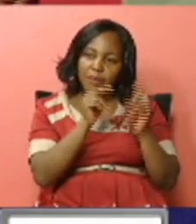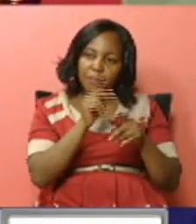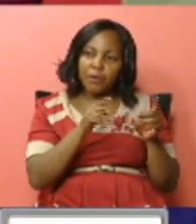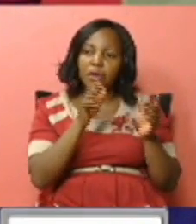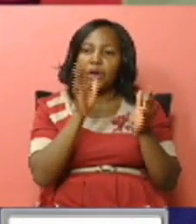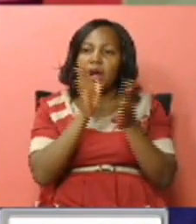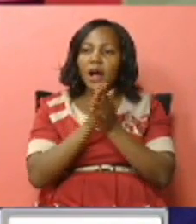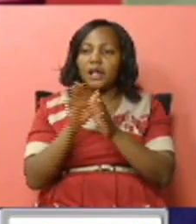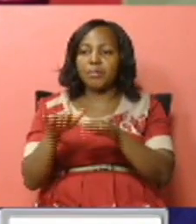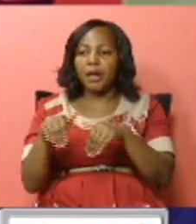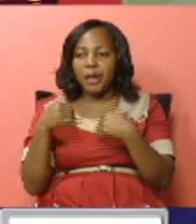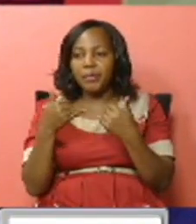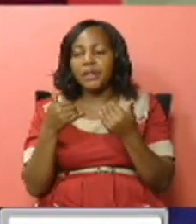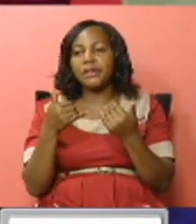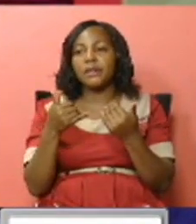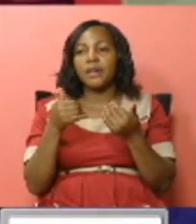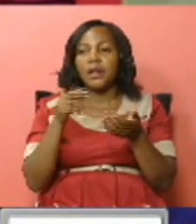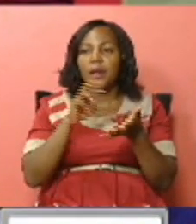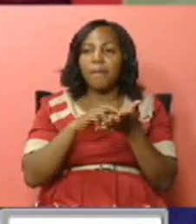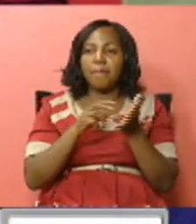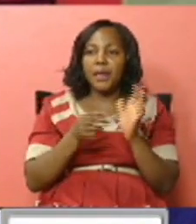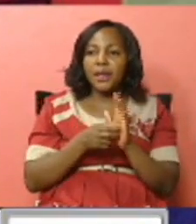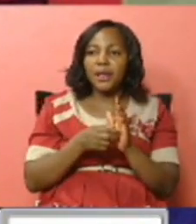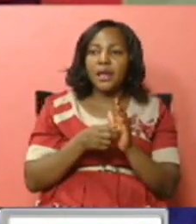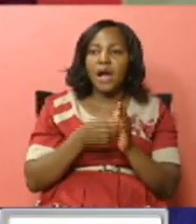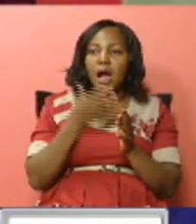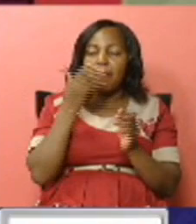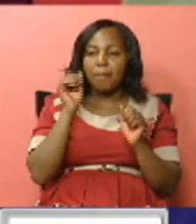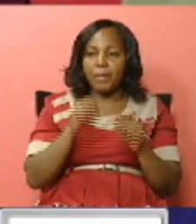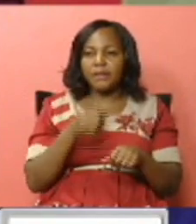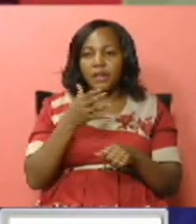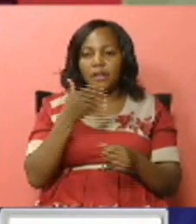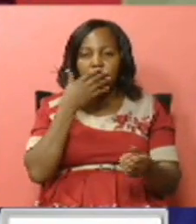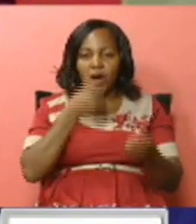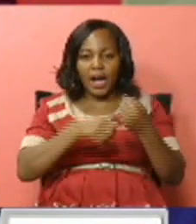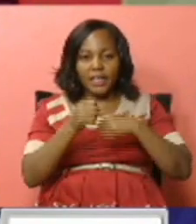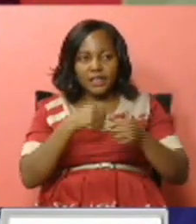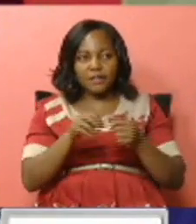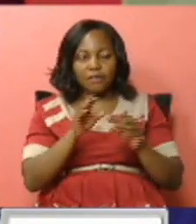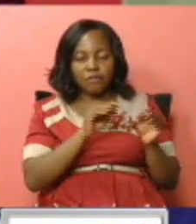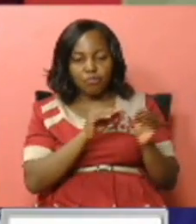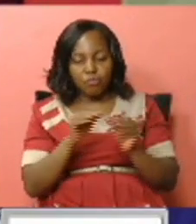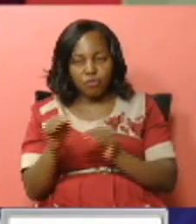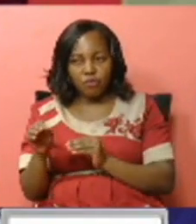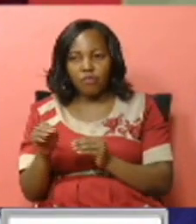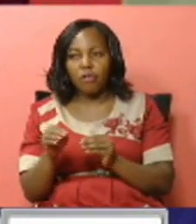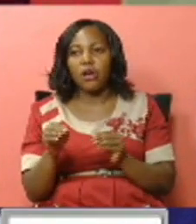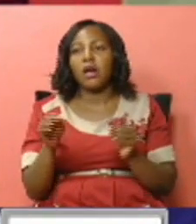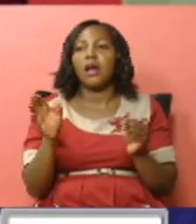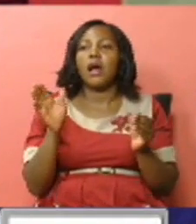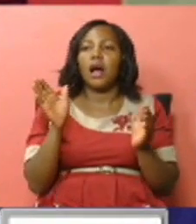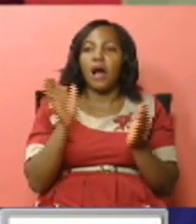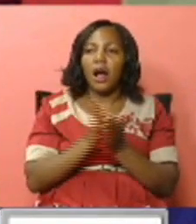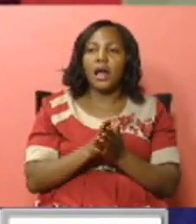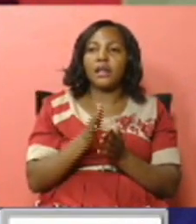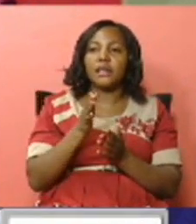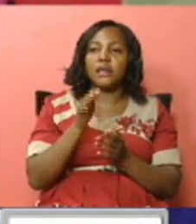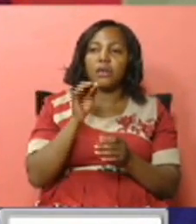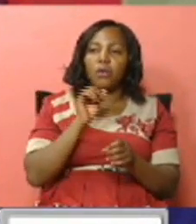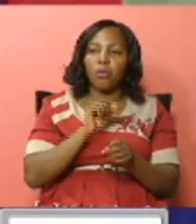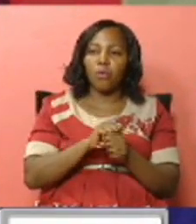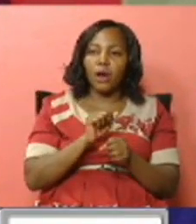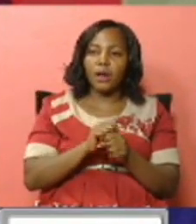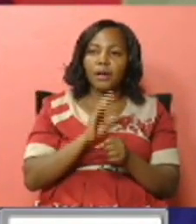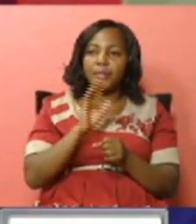the parliament, or between the people and the government. So let there be an active move, not to have just a resolution, but have work on